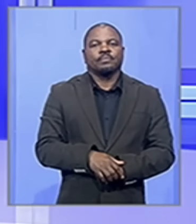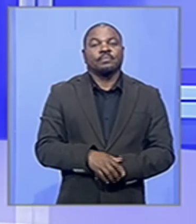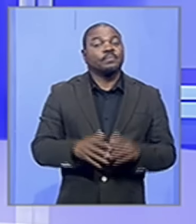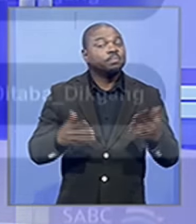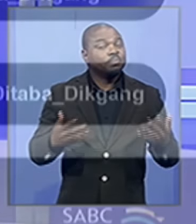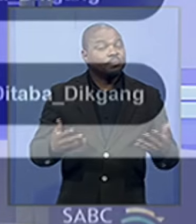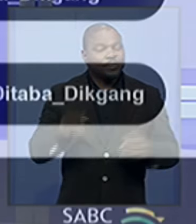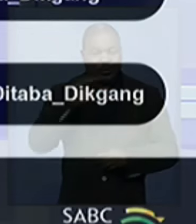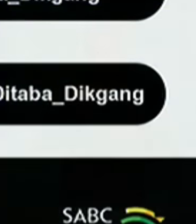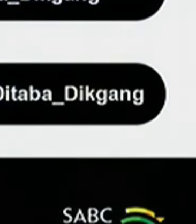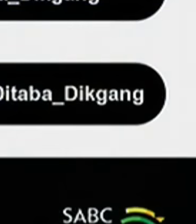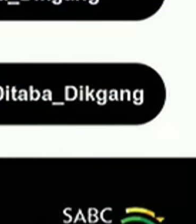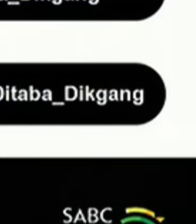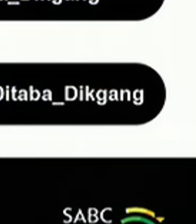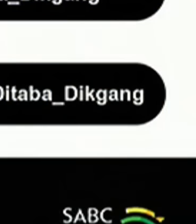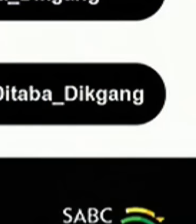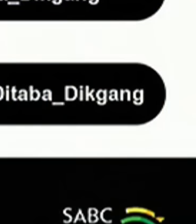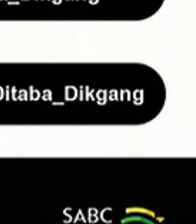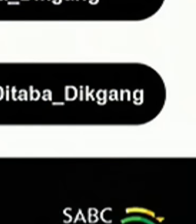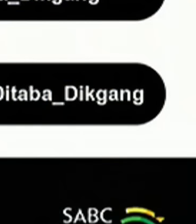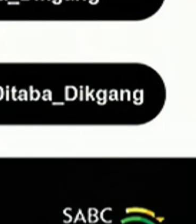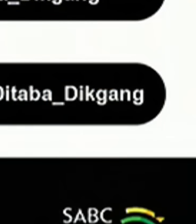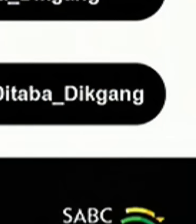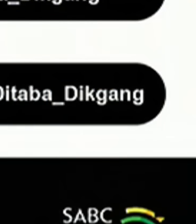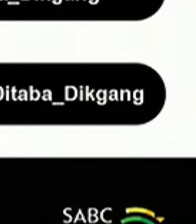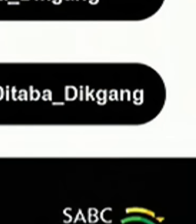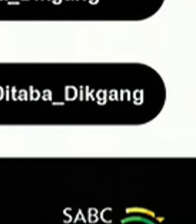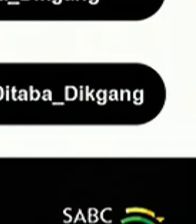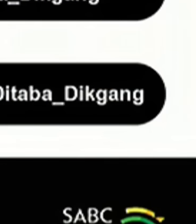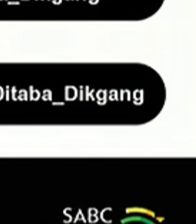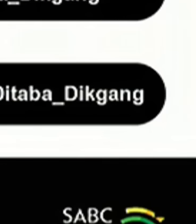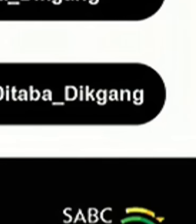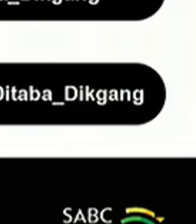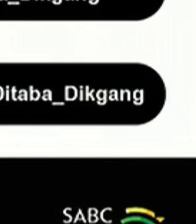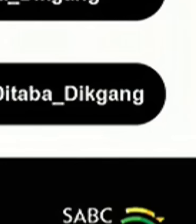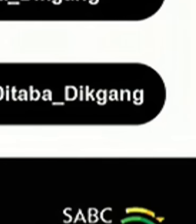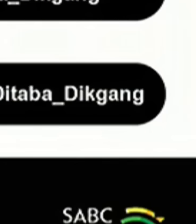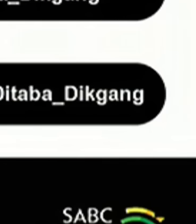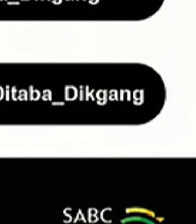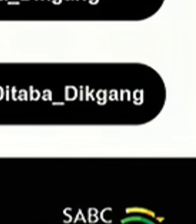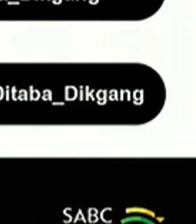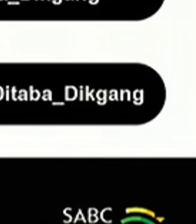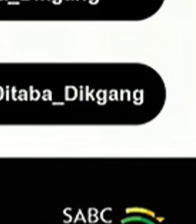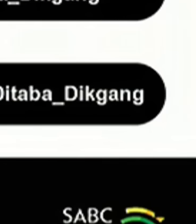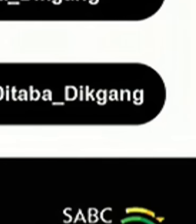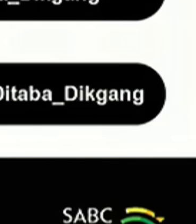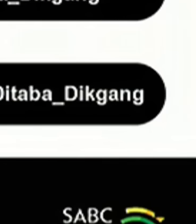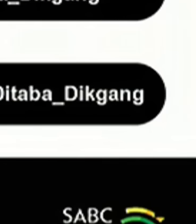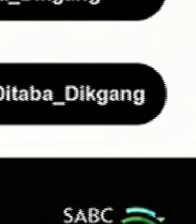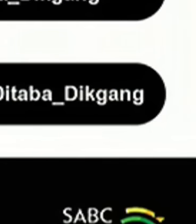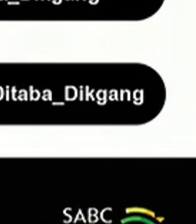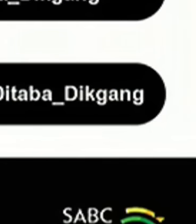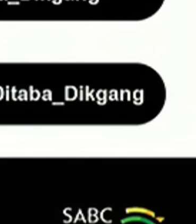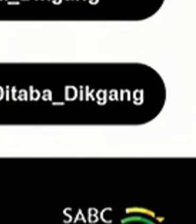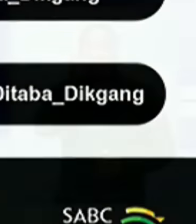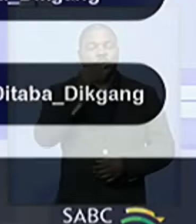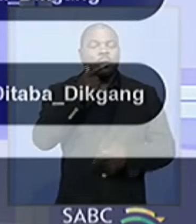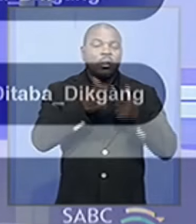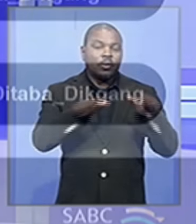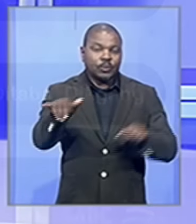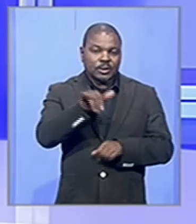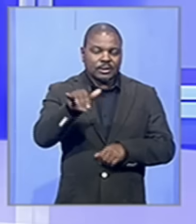Motho go tine di le kalo tsa segong jono e kgolaganye le rona mo YouTube, Facebook, X le WhatsApp. Khaswela tlang ke se pedi ka moso